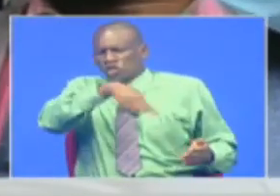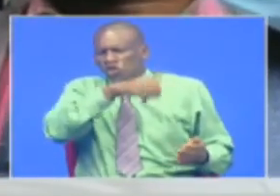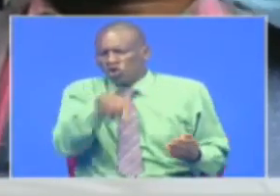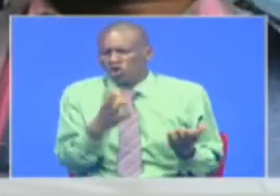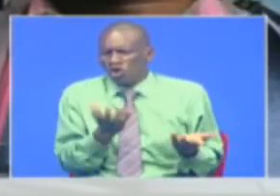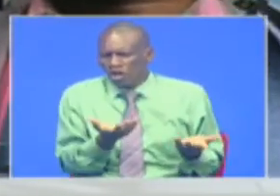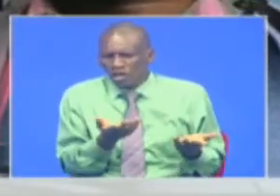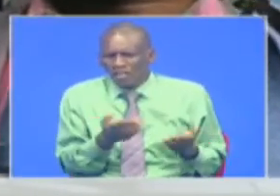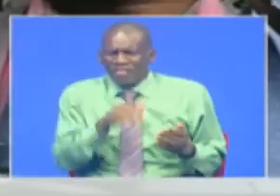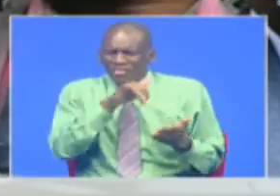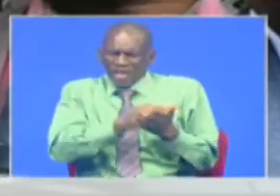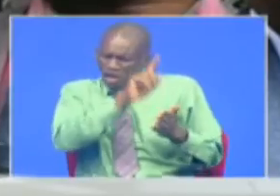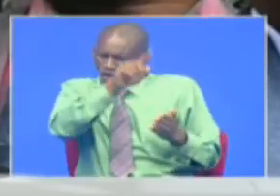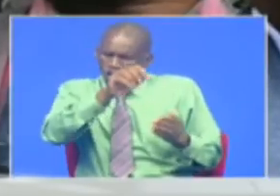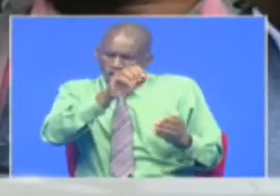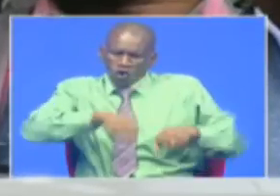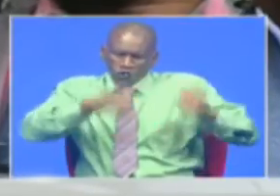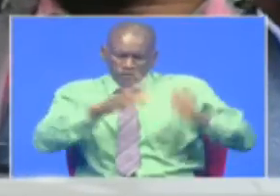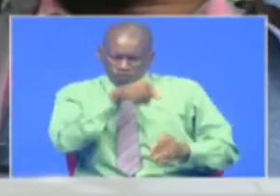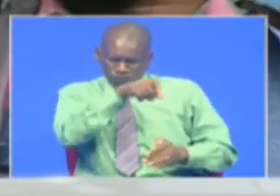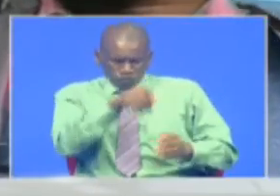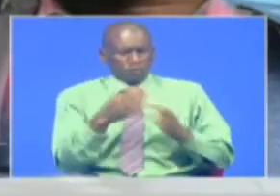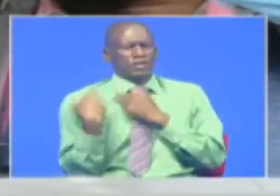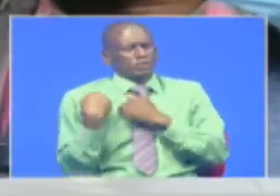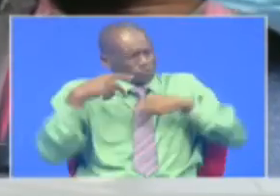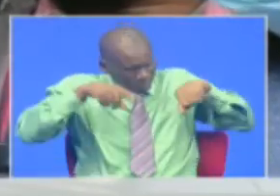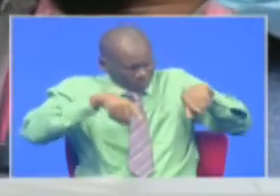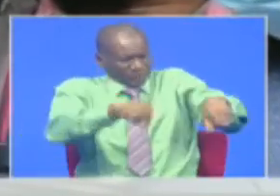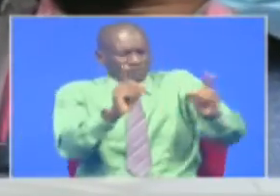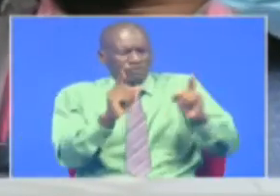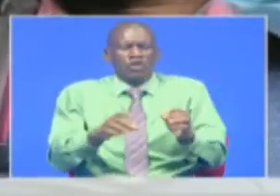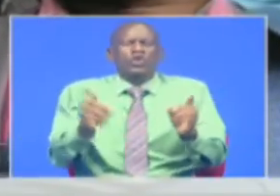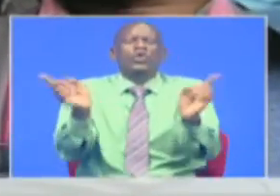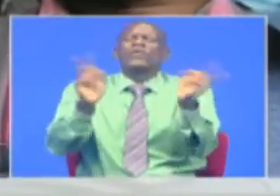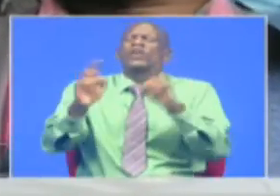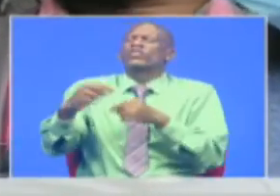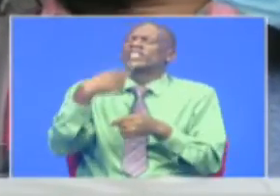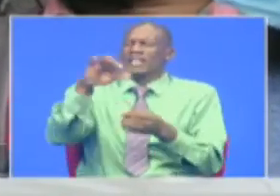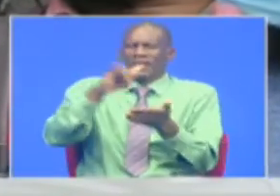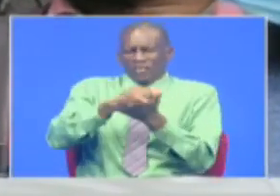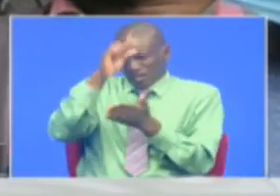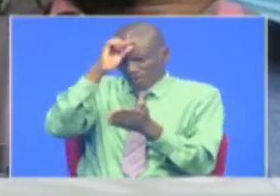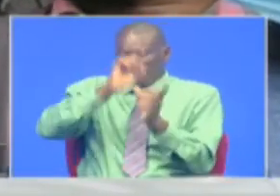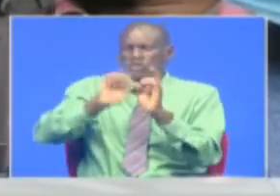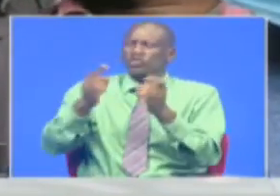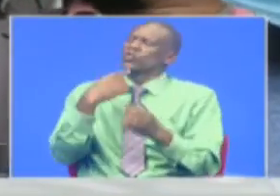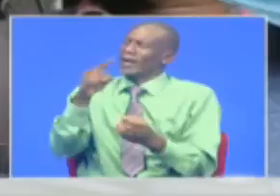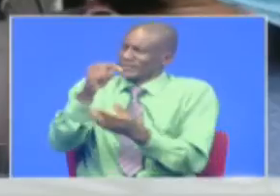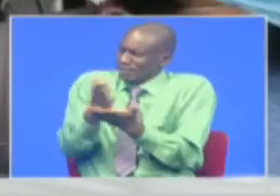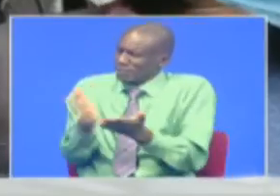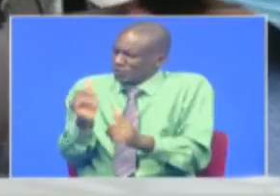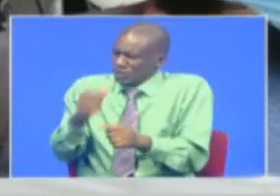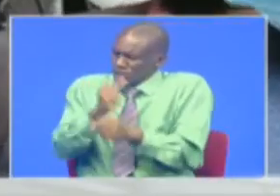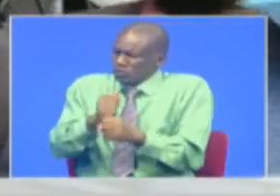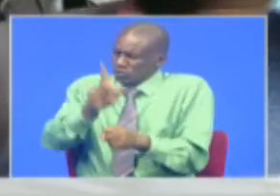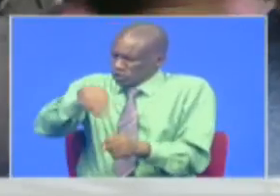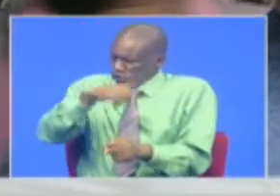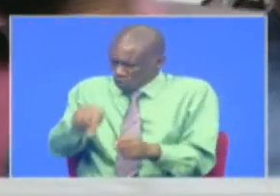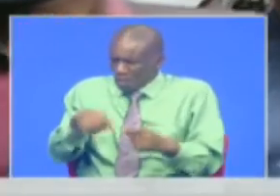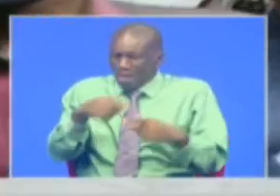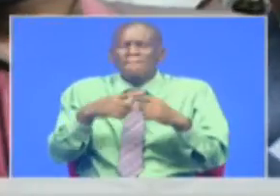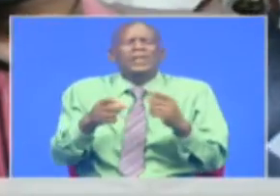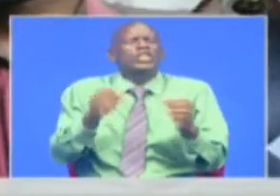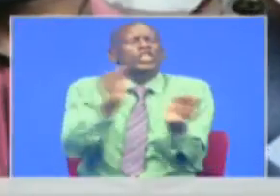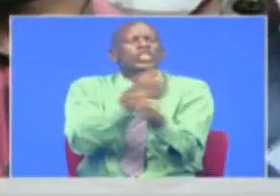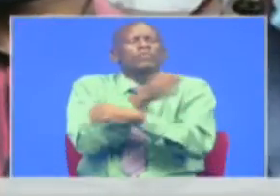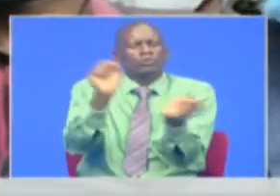that officer should answer for it. We are not saying that governors should not answer for things that they do which are illegal. But then you can't punish